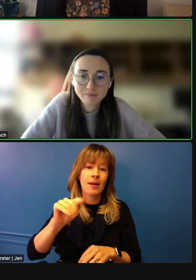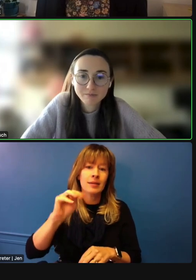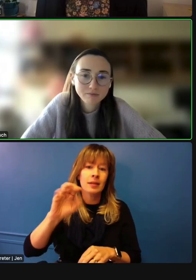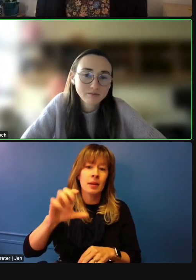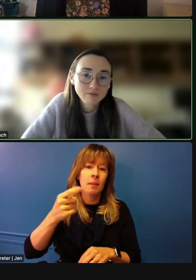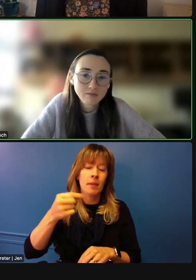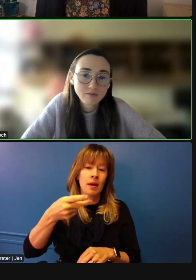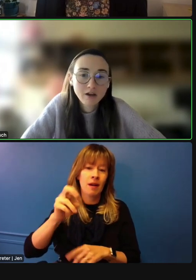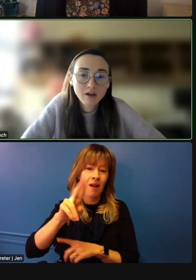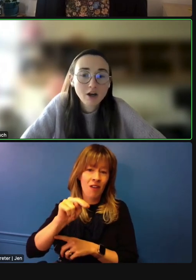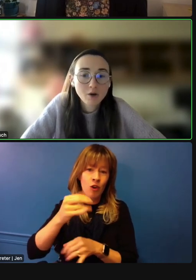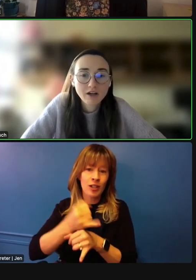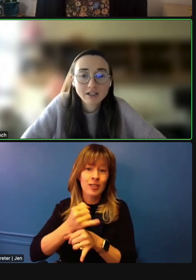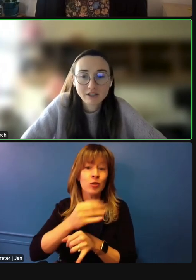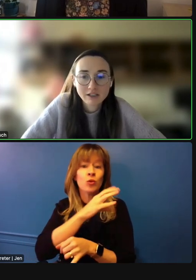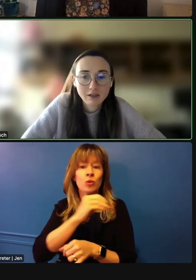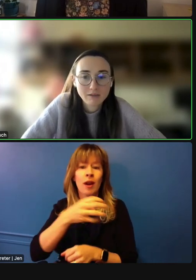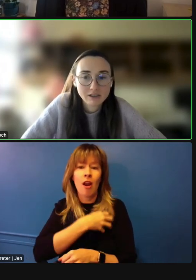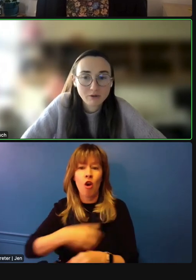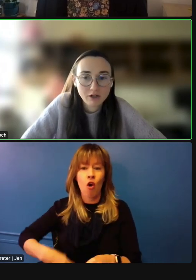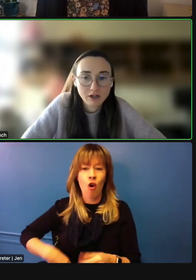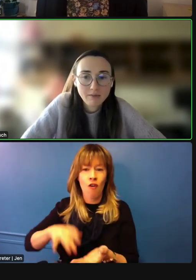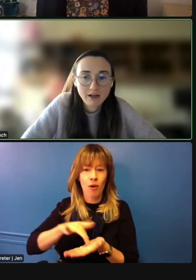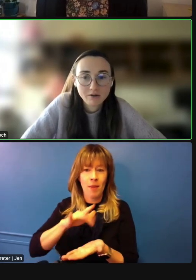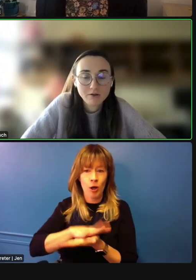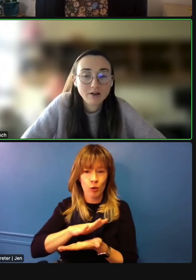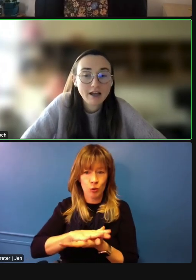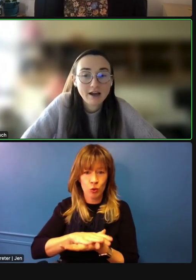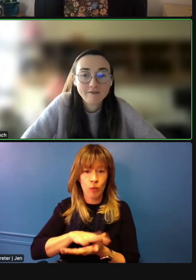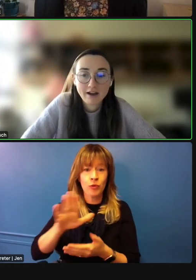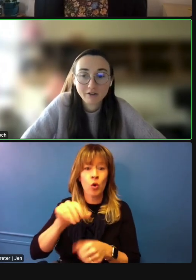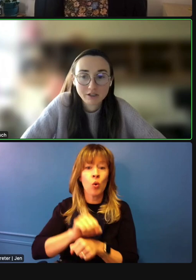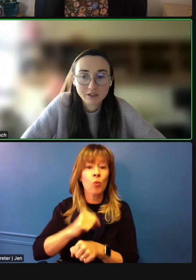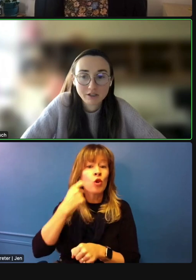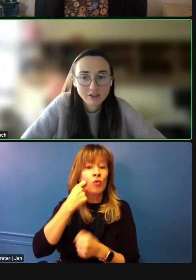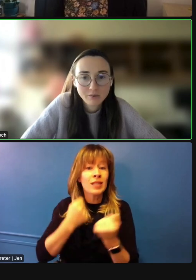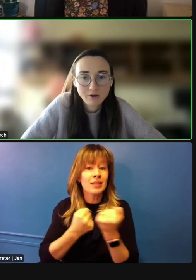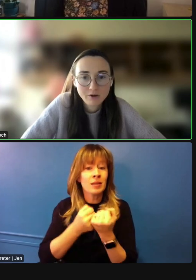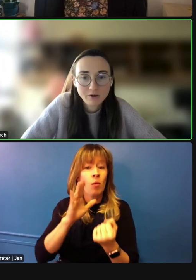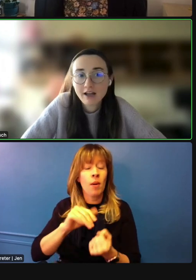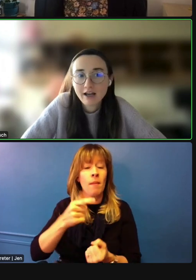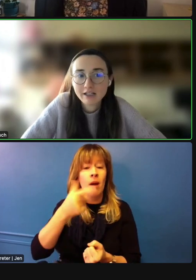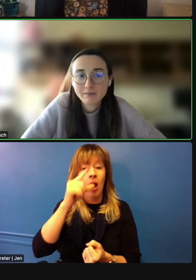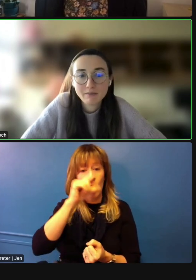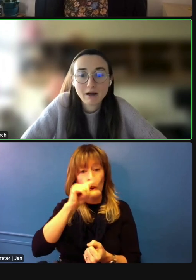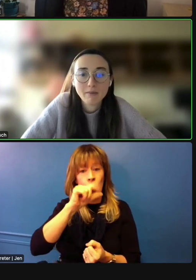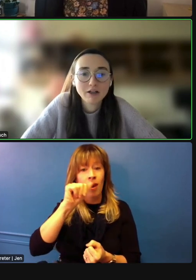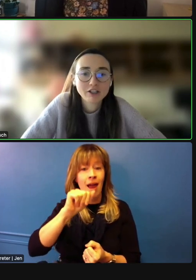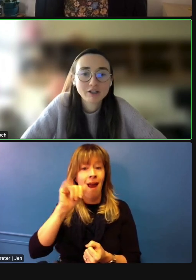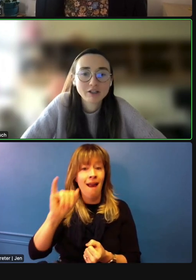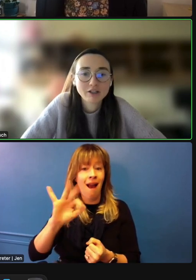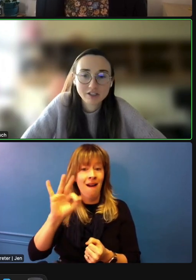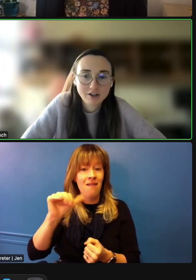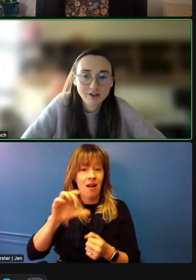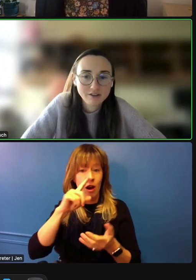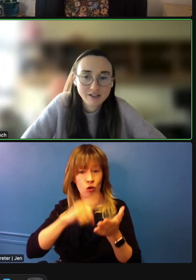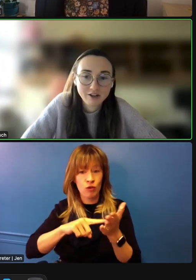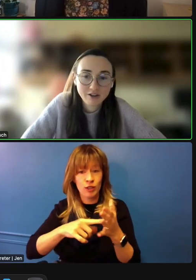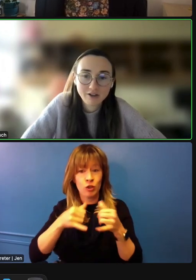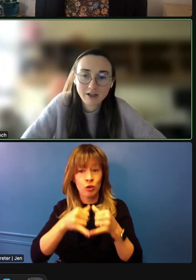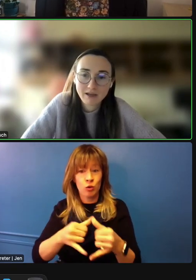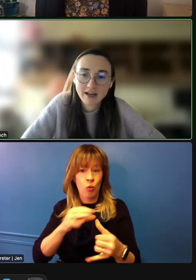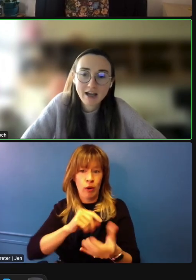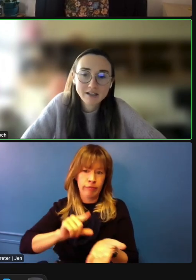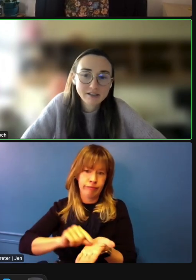Medical School. Her work has recently been supported by a Google AI Faculty Research Award and has been published in prestigious